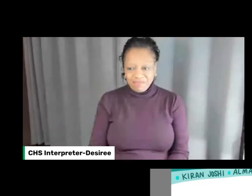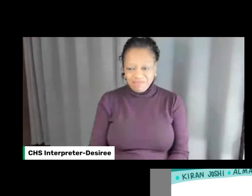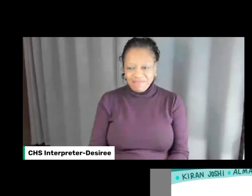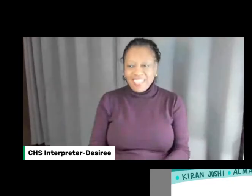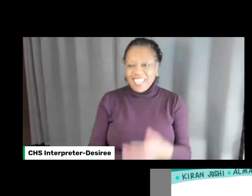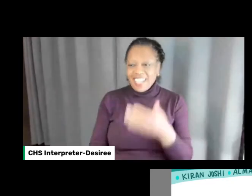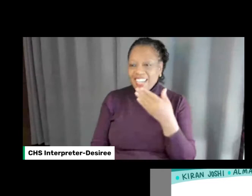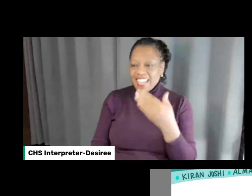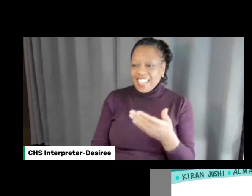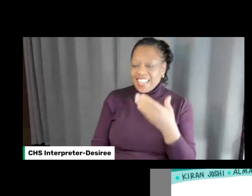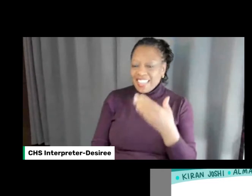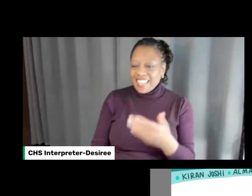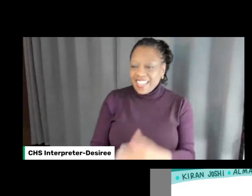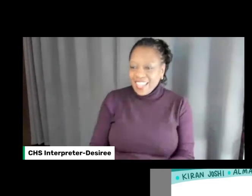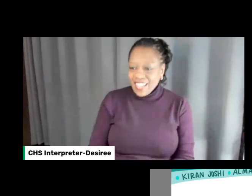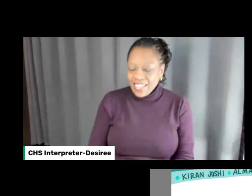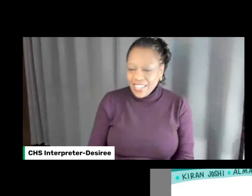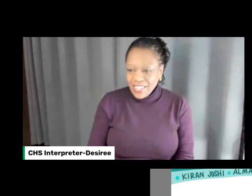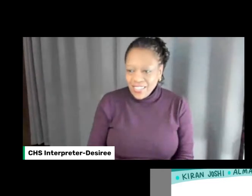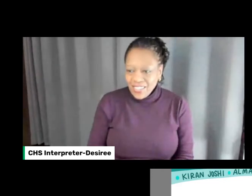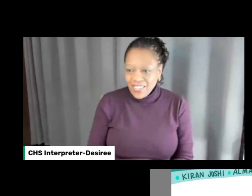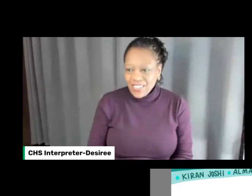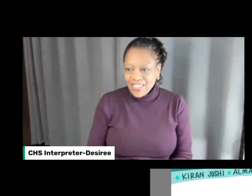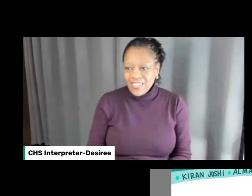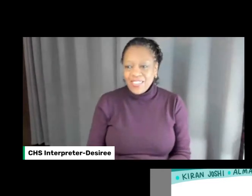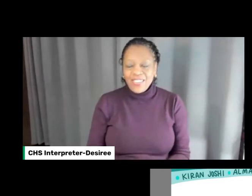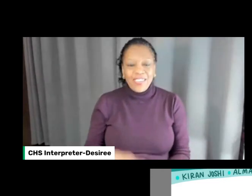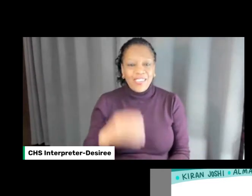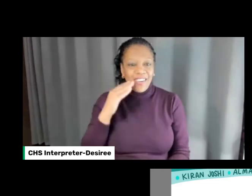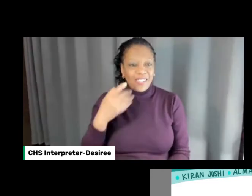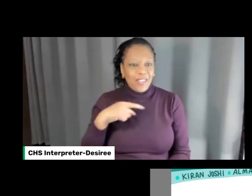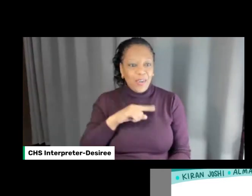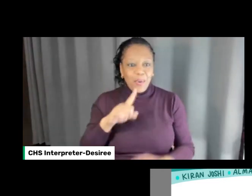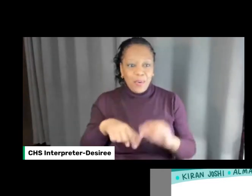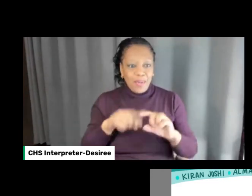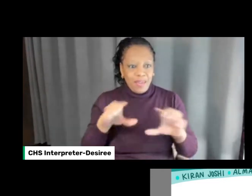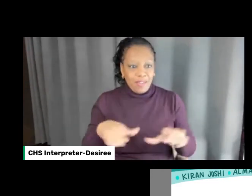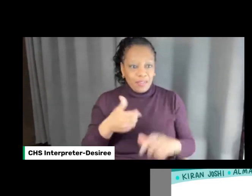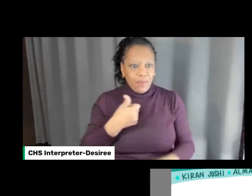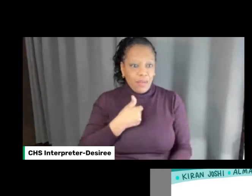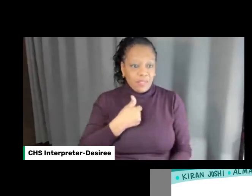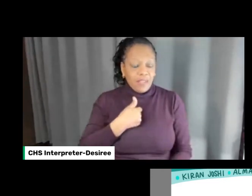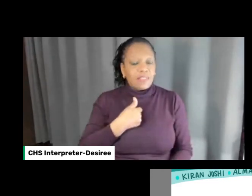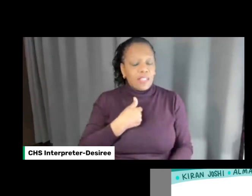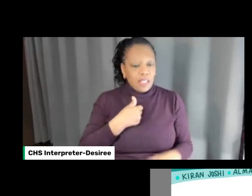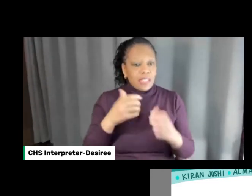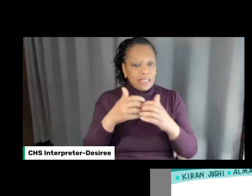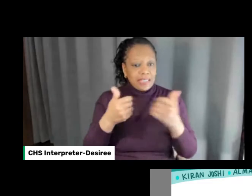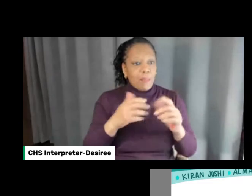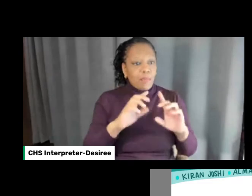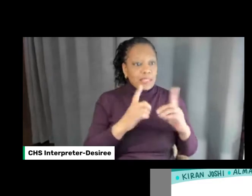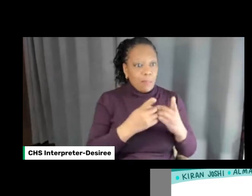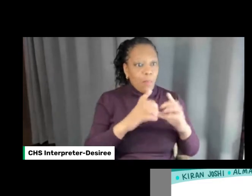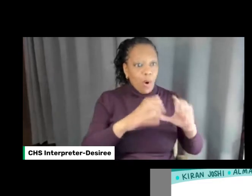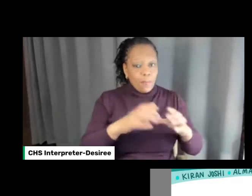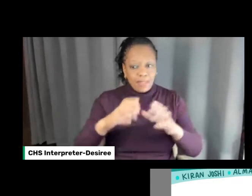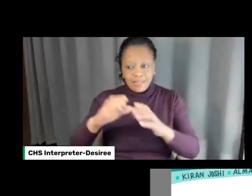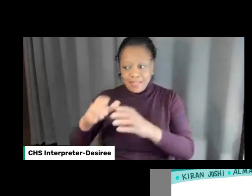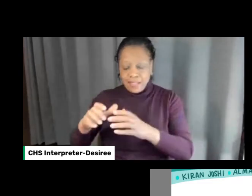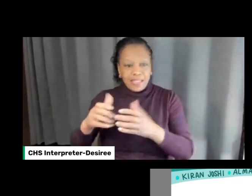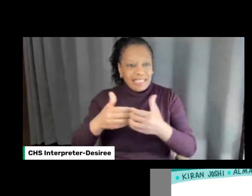of supporting. I know we can't do it by ourselves. The different departments can't do it by ourselves. It really is a